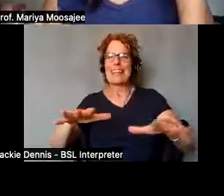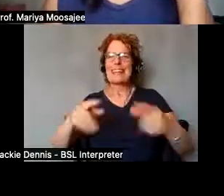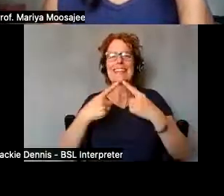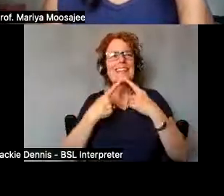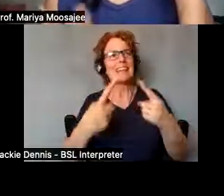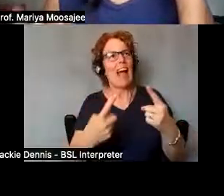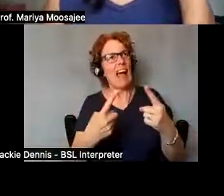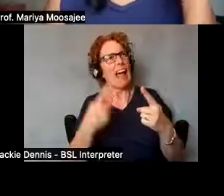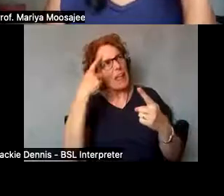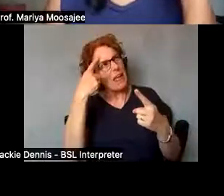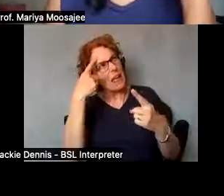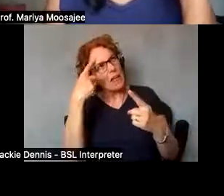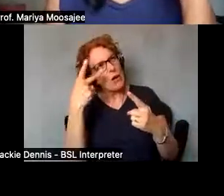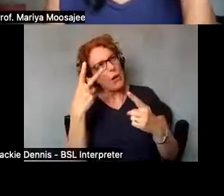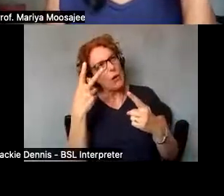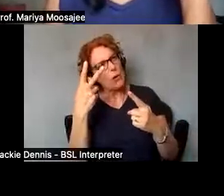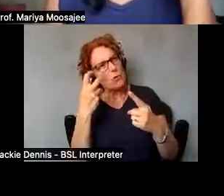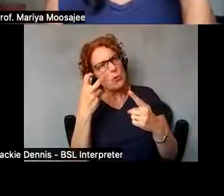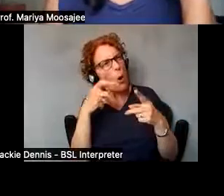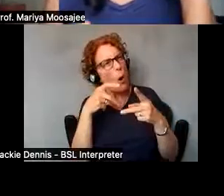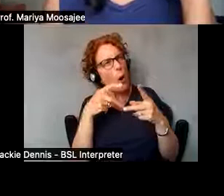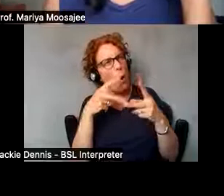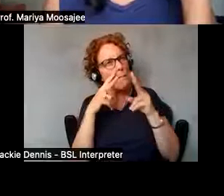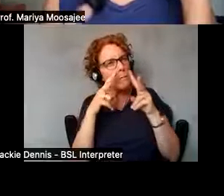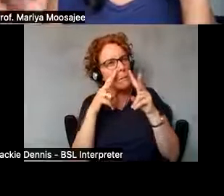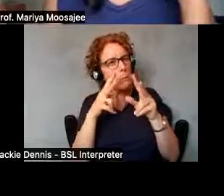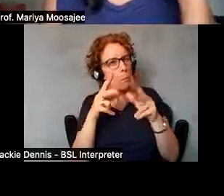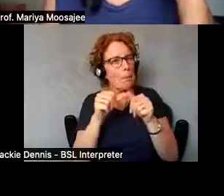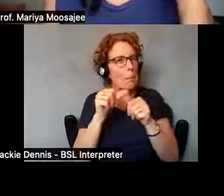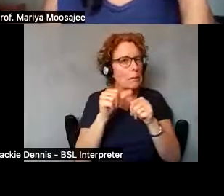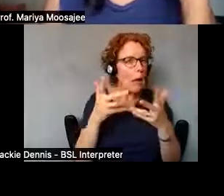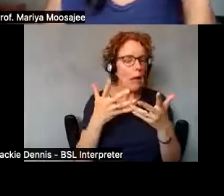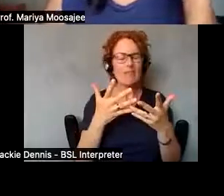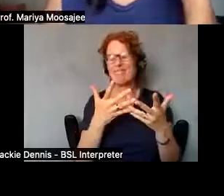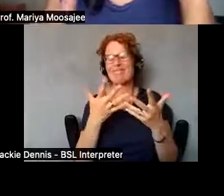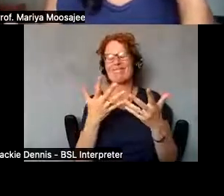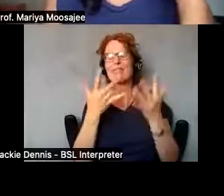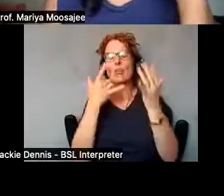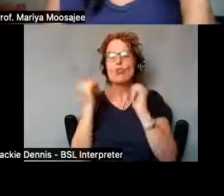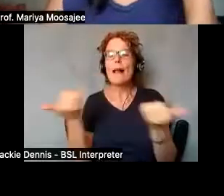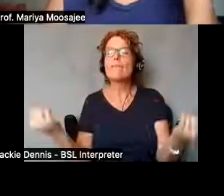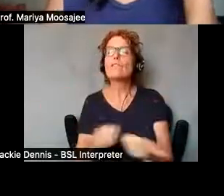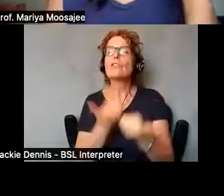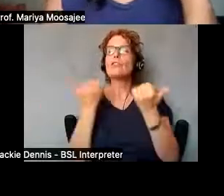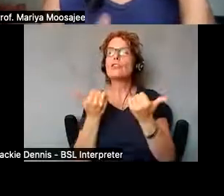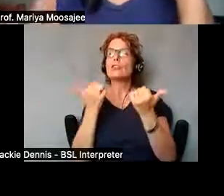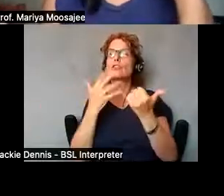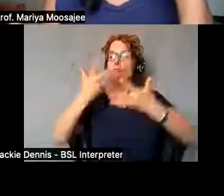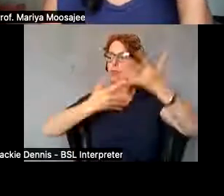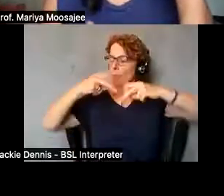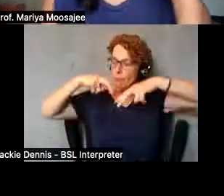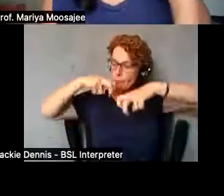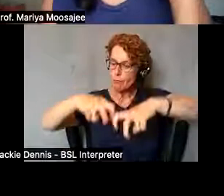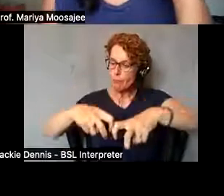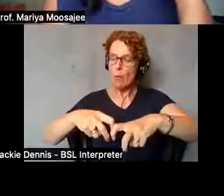2 more lines of vision, etc. But until the trial is fully finished and they've analysed all the results and they've looked at all